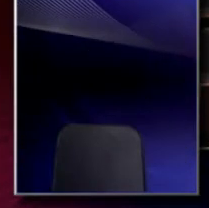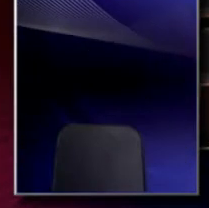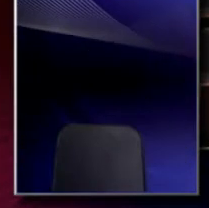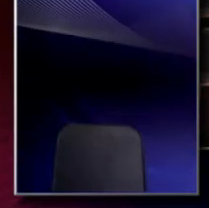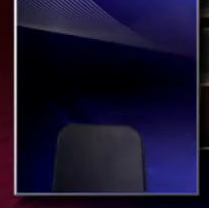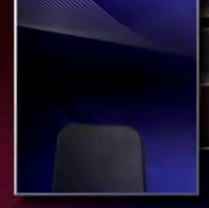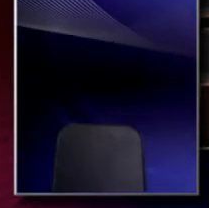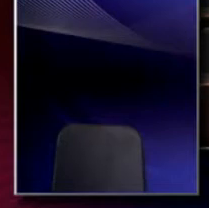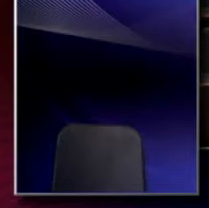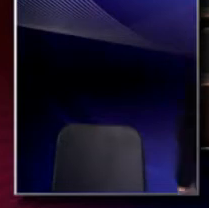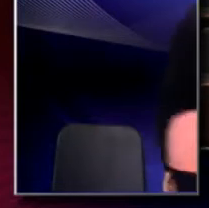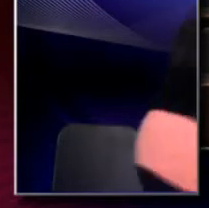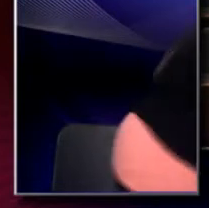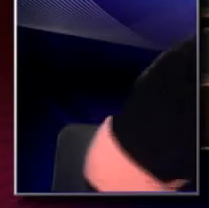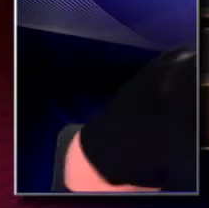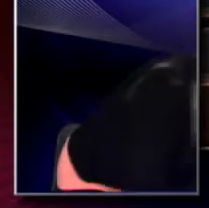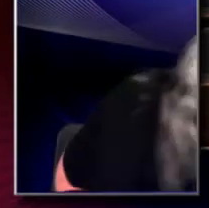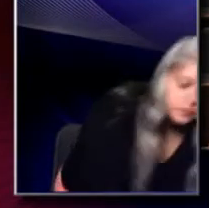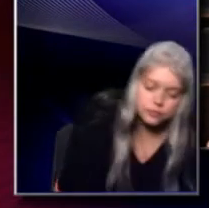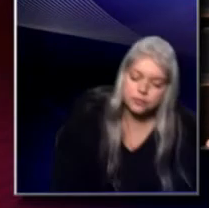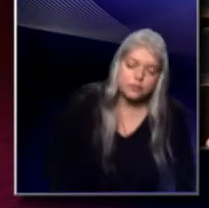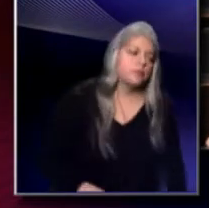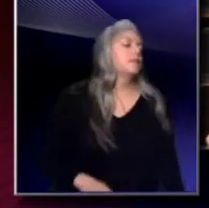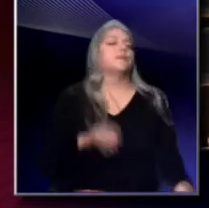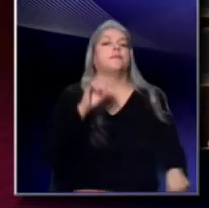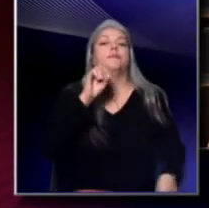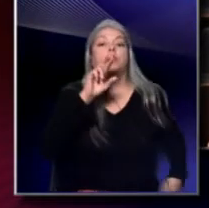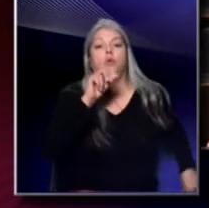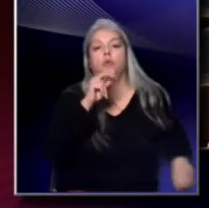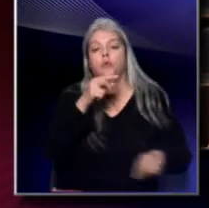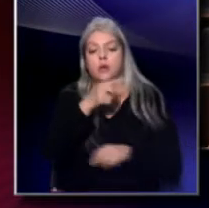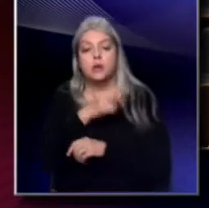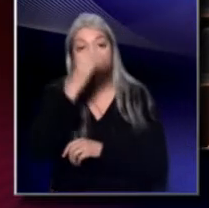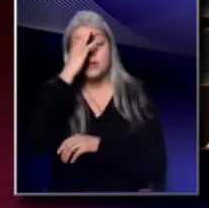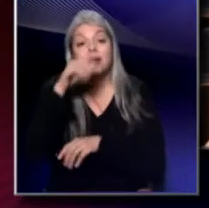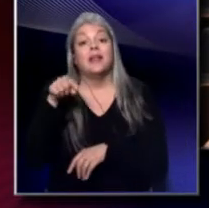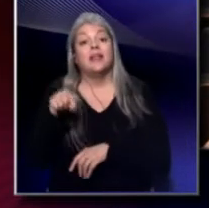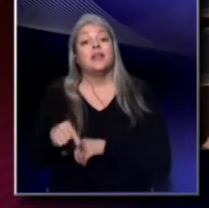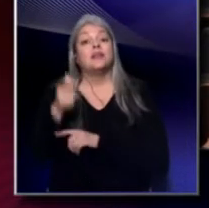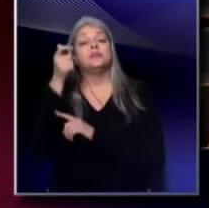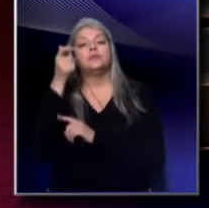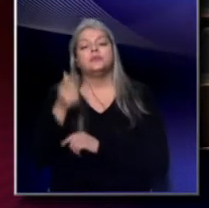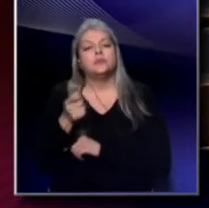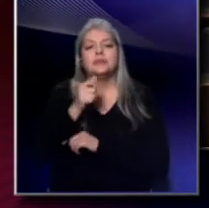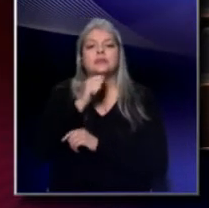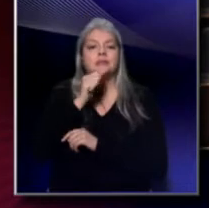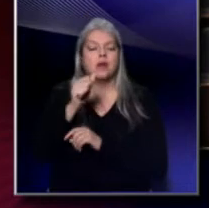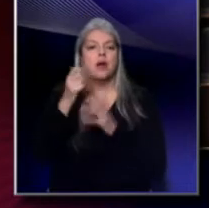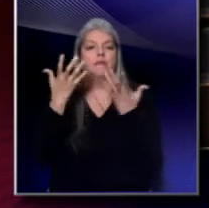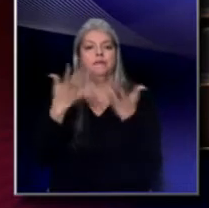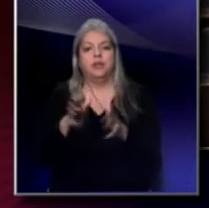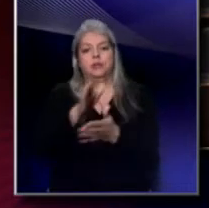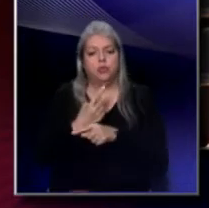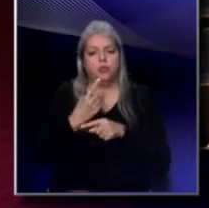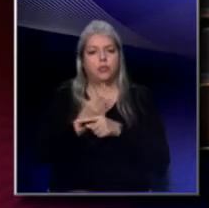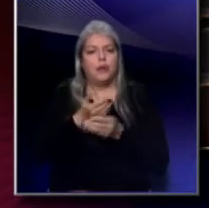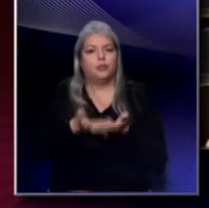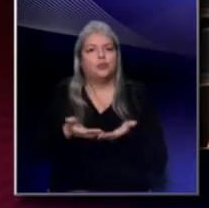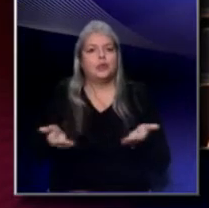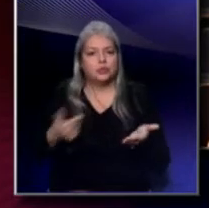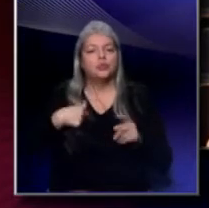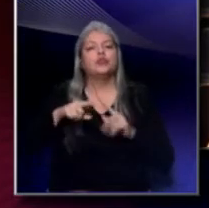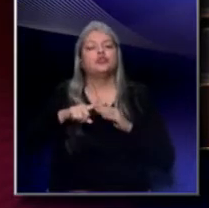And one thing to address this, you know, this grant isn't going to be a silver bullet for everything that we're